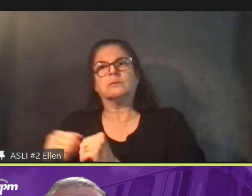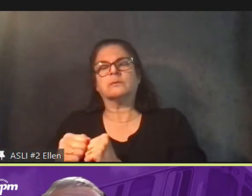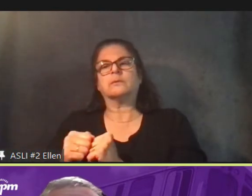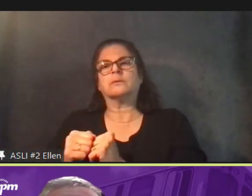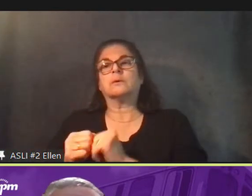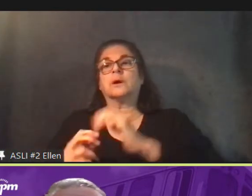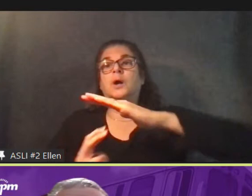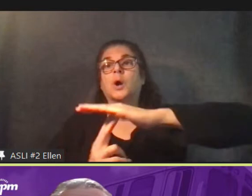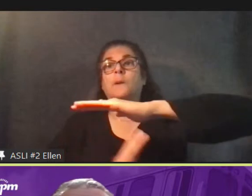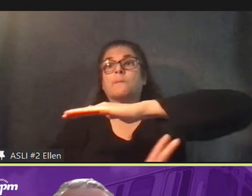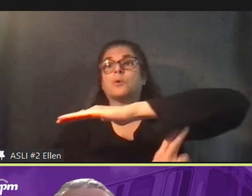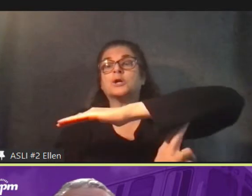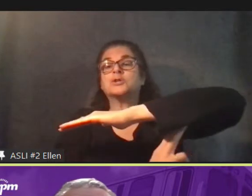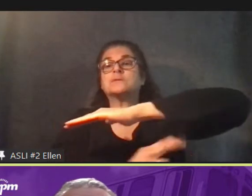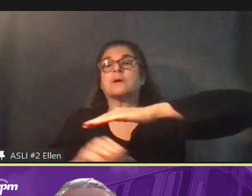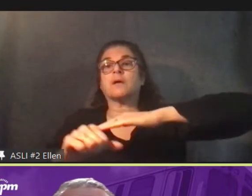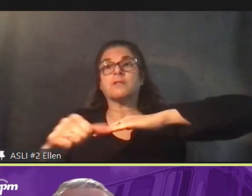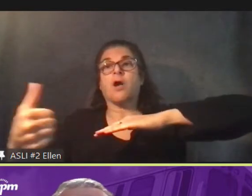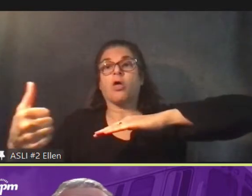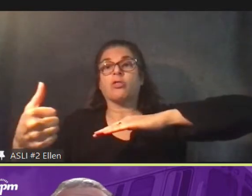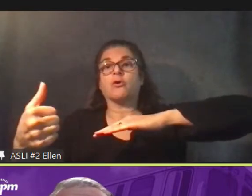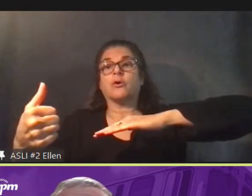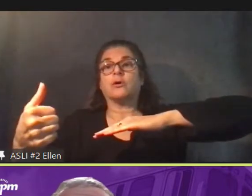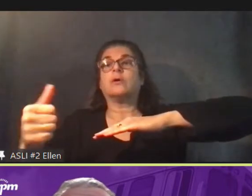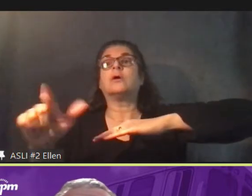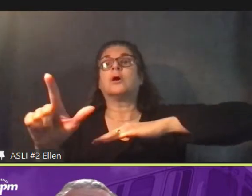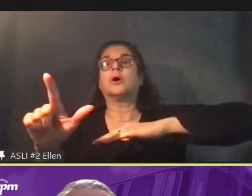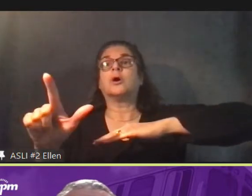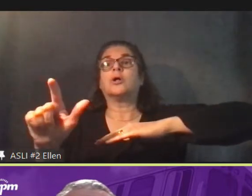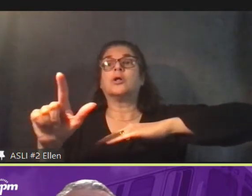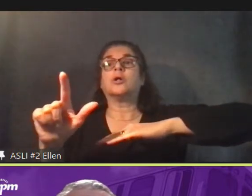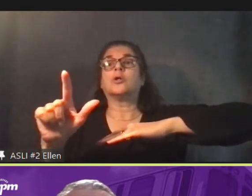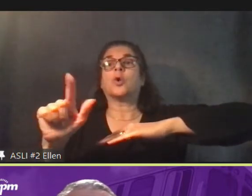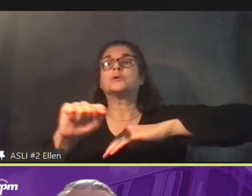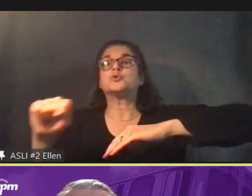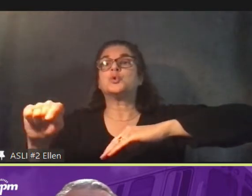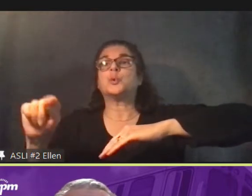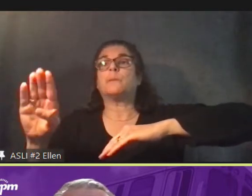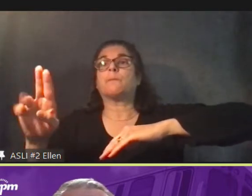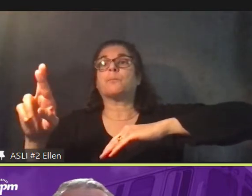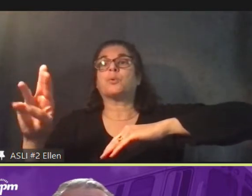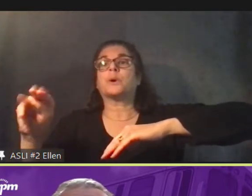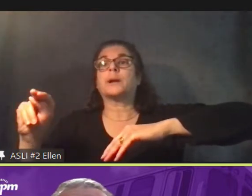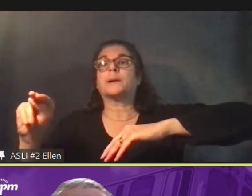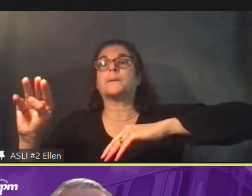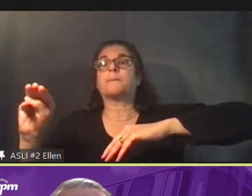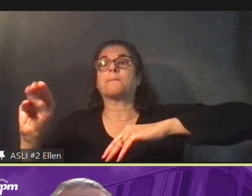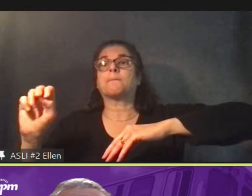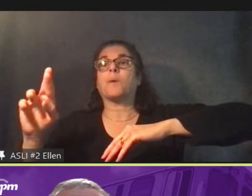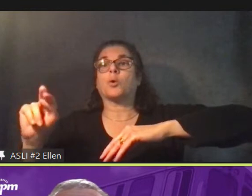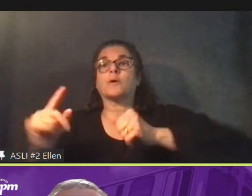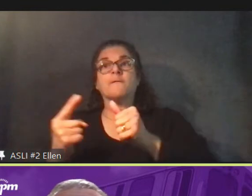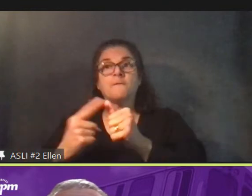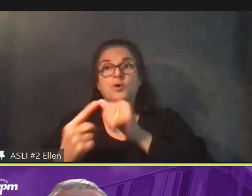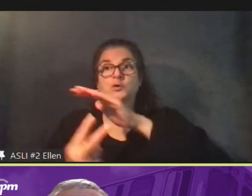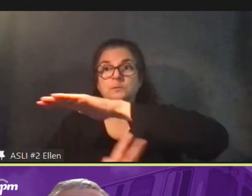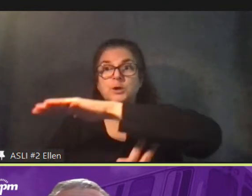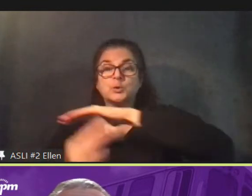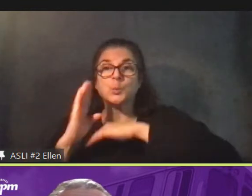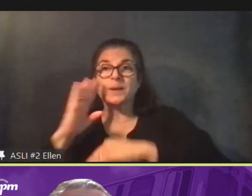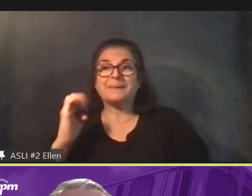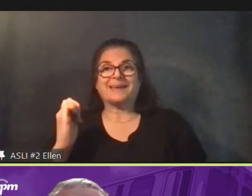is on the other side, the first one up in the Lawrence to Bryn Mawr segment. That's actually on the first bridge will be on the east side of